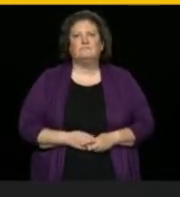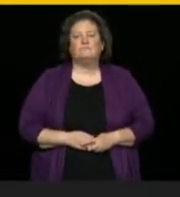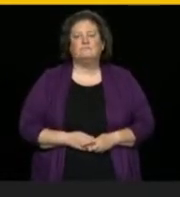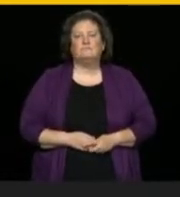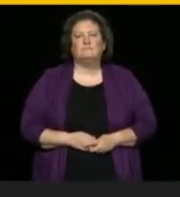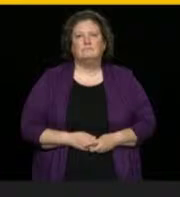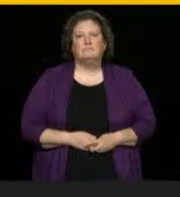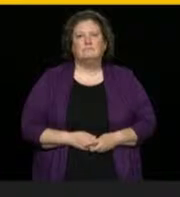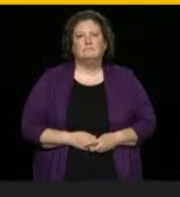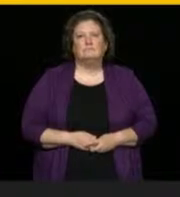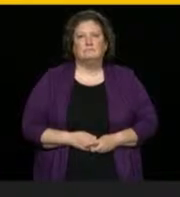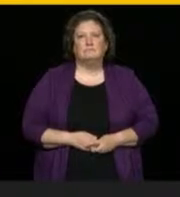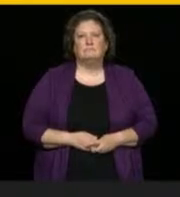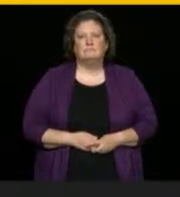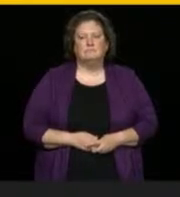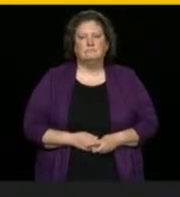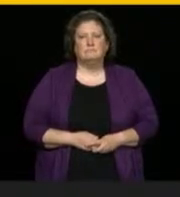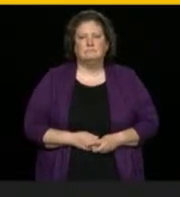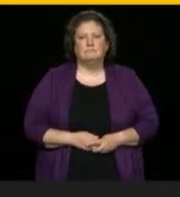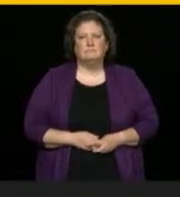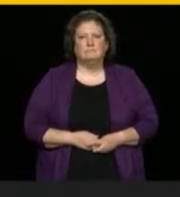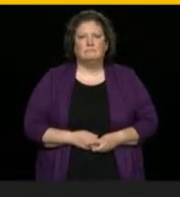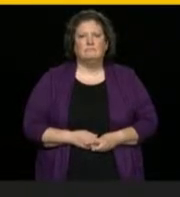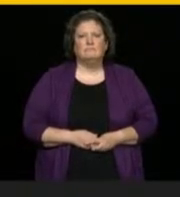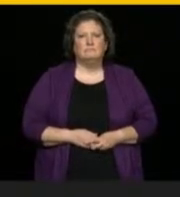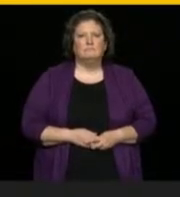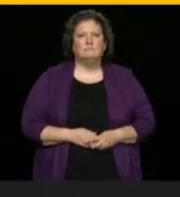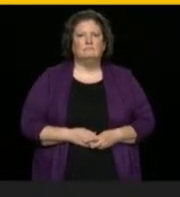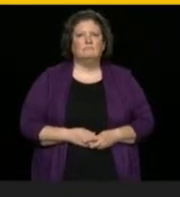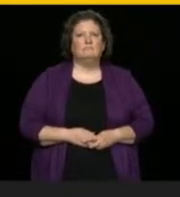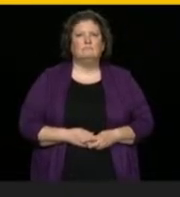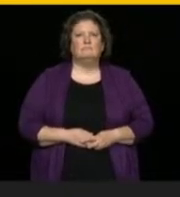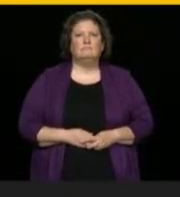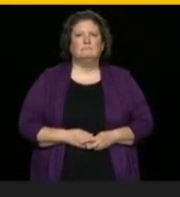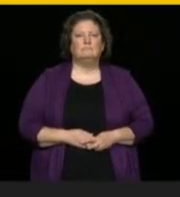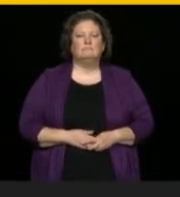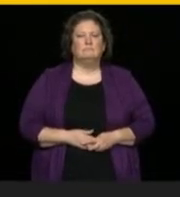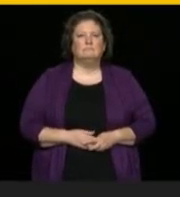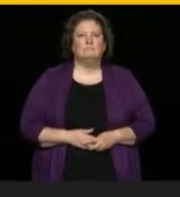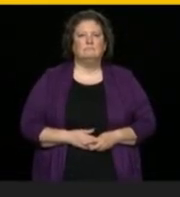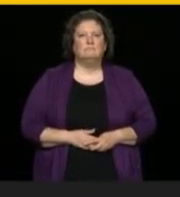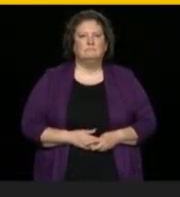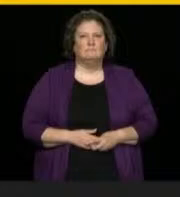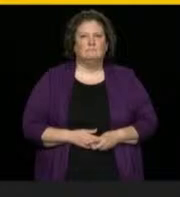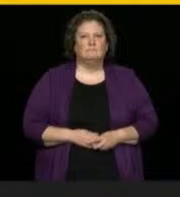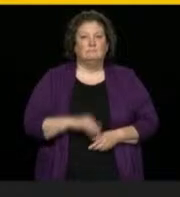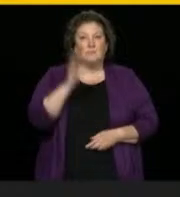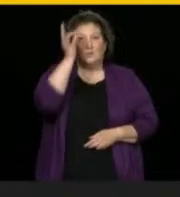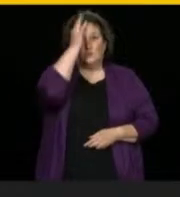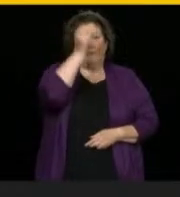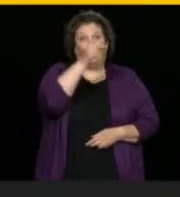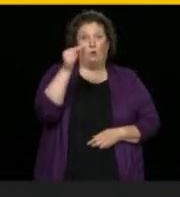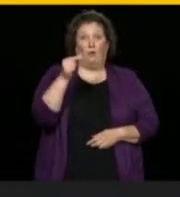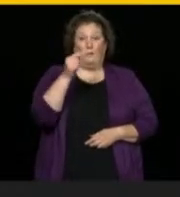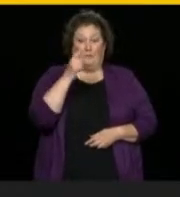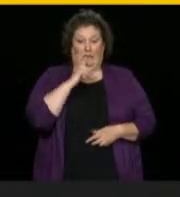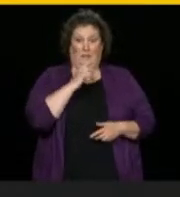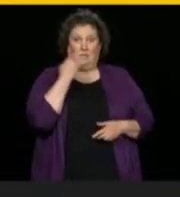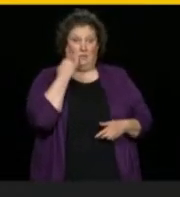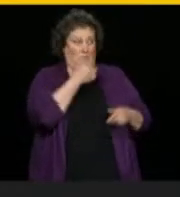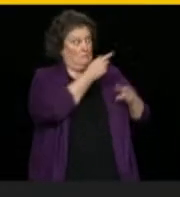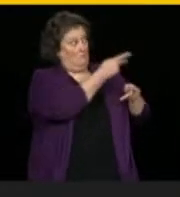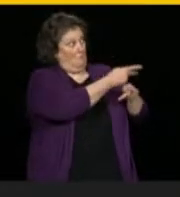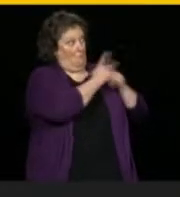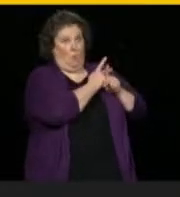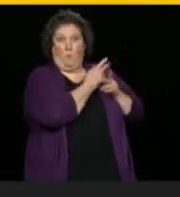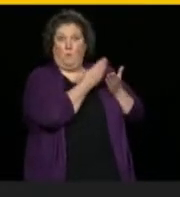tous At les the federal Canadiens, level, nous permet we de have savoir qu'on a est en low train de faire la rate bonne of chose et borrowing, notre and we know économie that we're va doing bien the right rebondir. thing